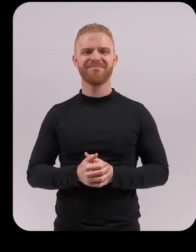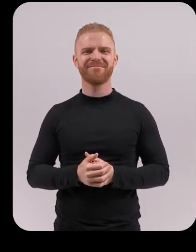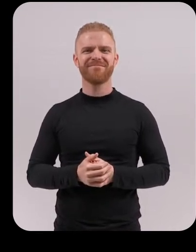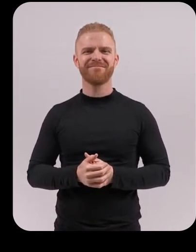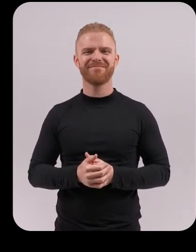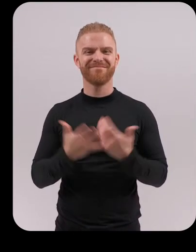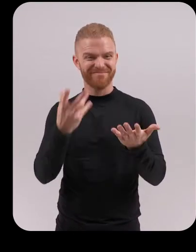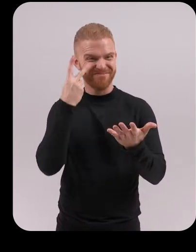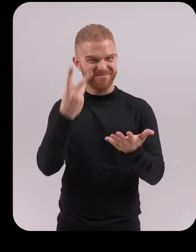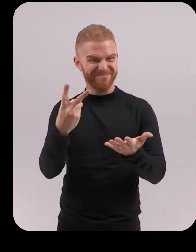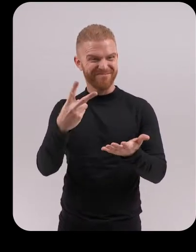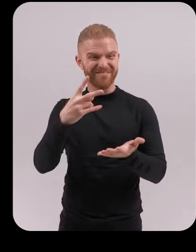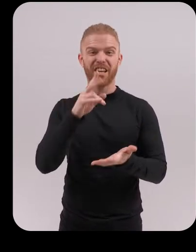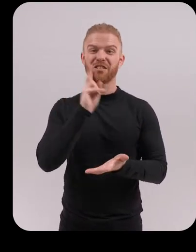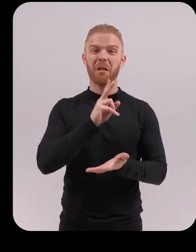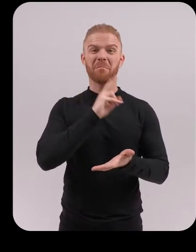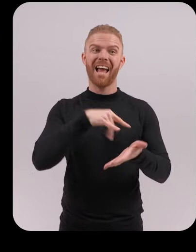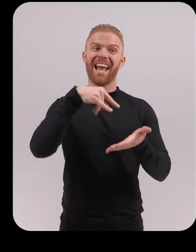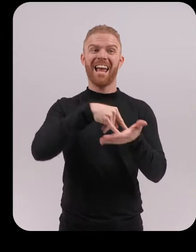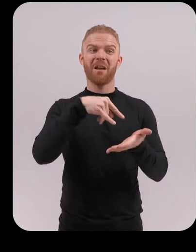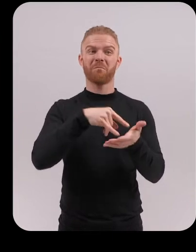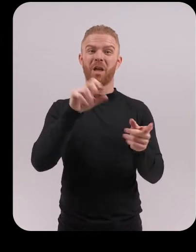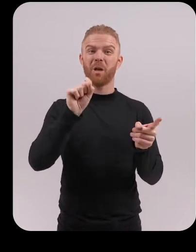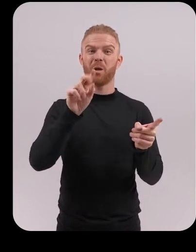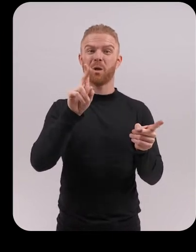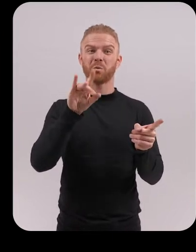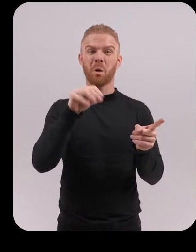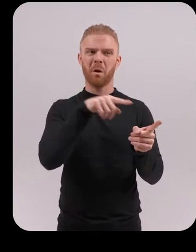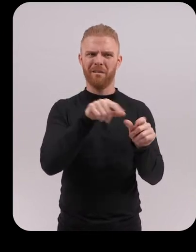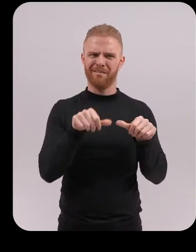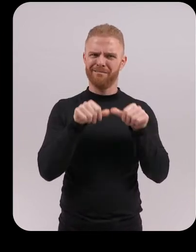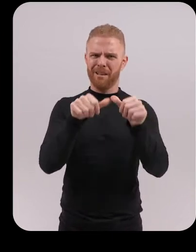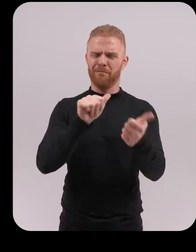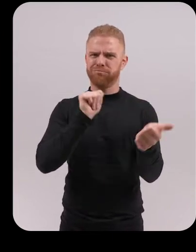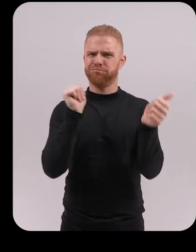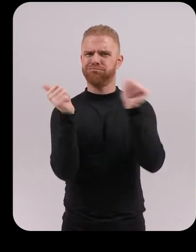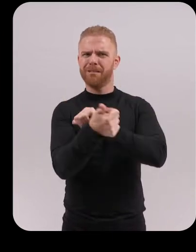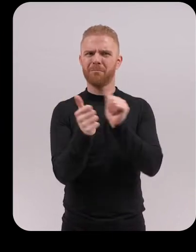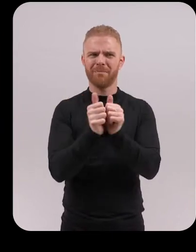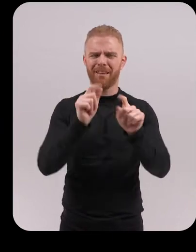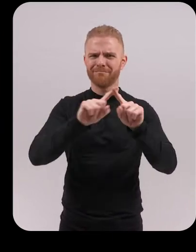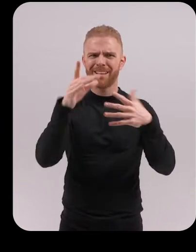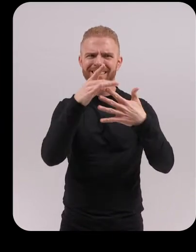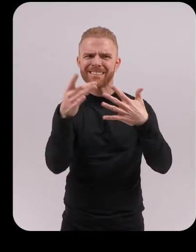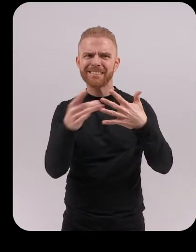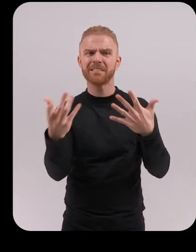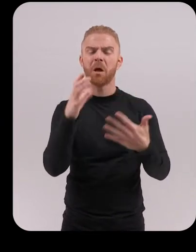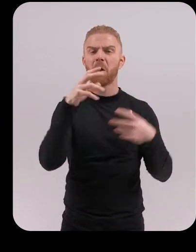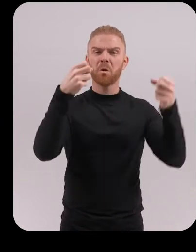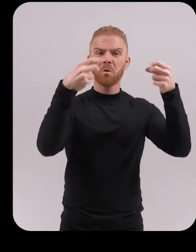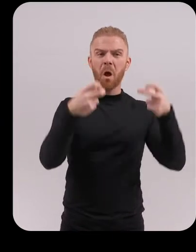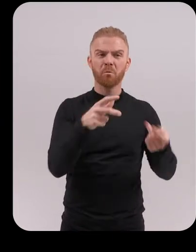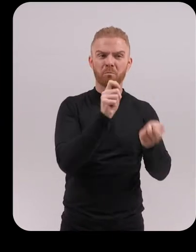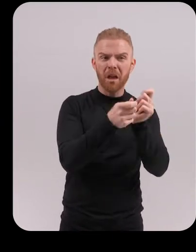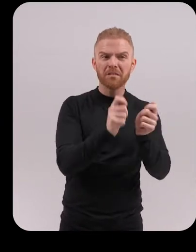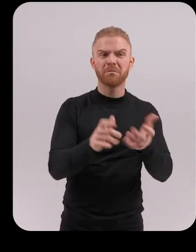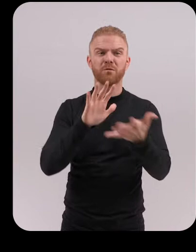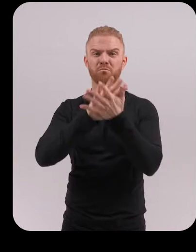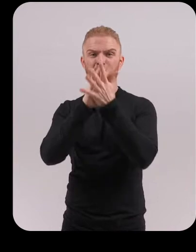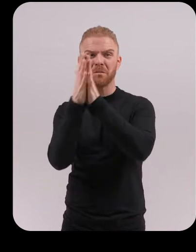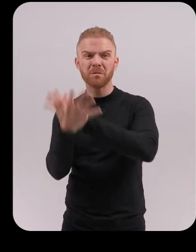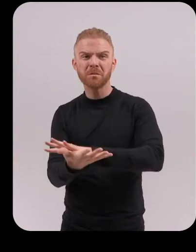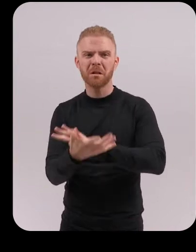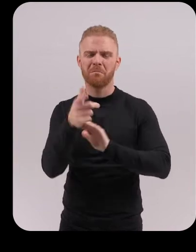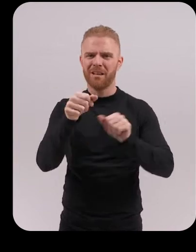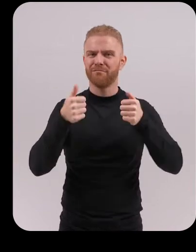So as you can see, Gemini and Android Studio continues to evolve with features like code refinement and transformations that you can try